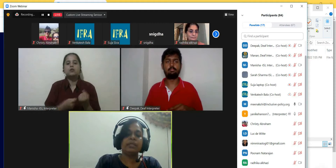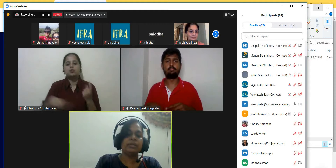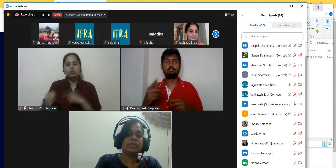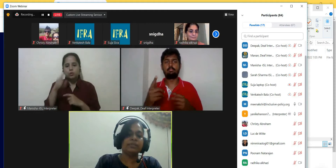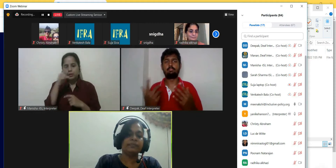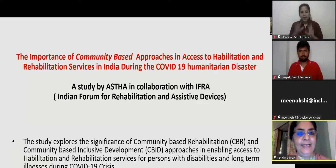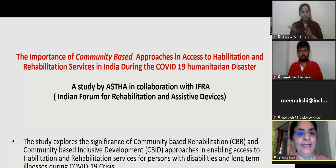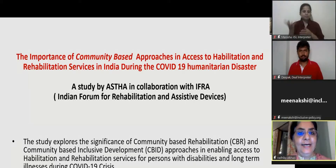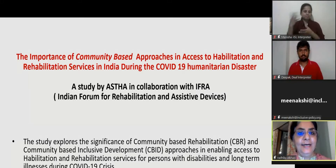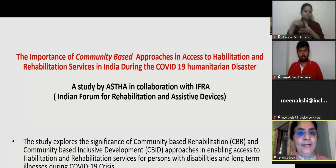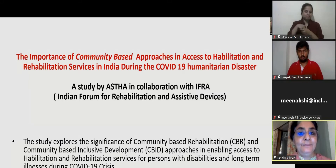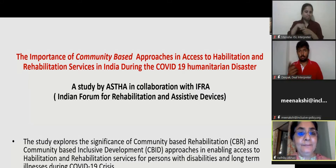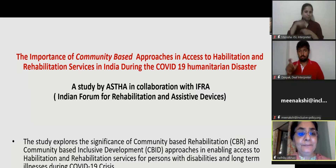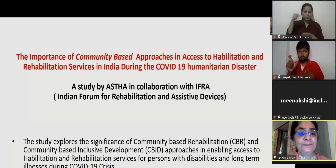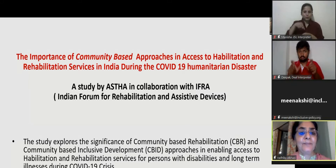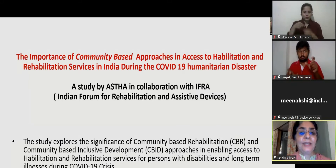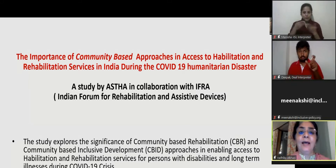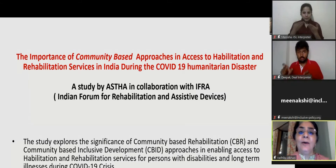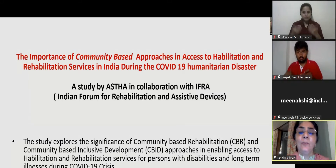to you, Radhika ji.